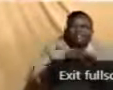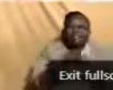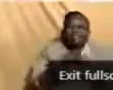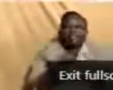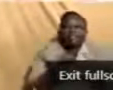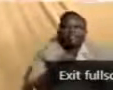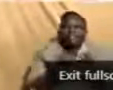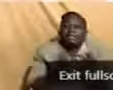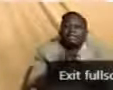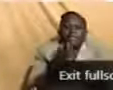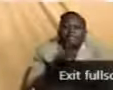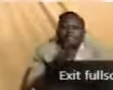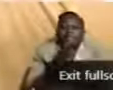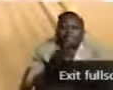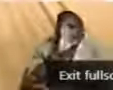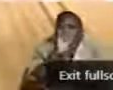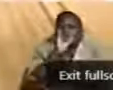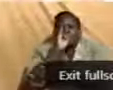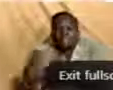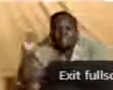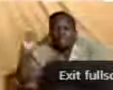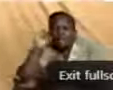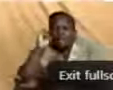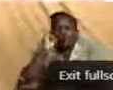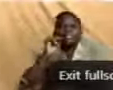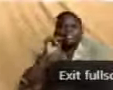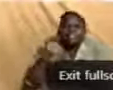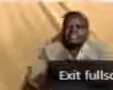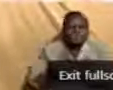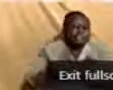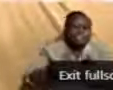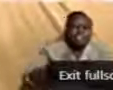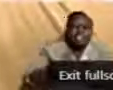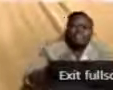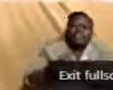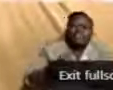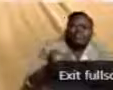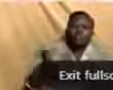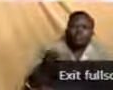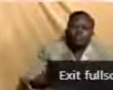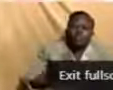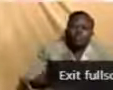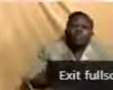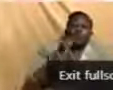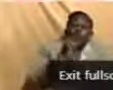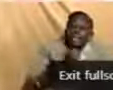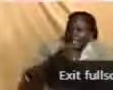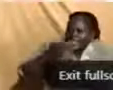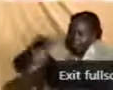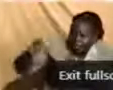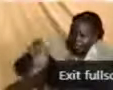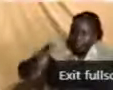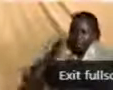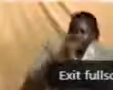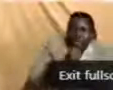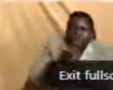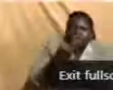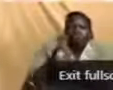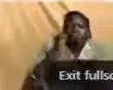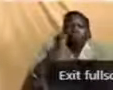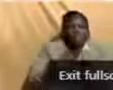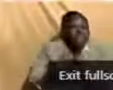the BBI steering committee, he was acting outside the functions of office, because there is